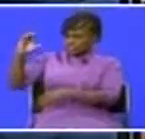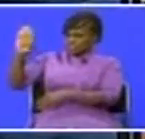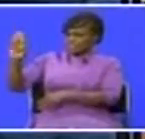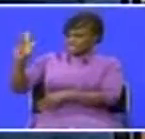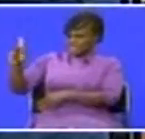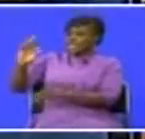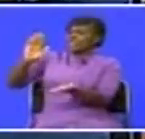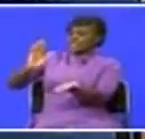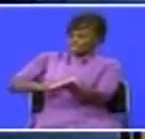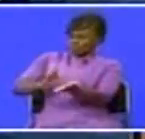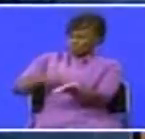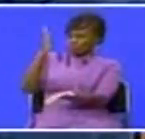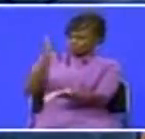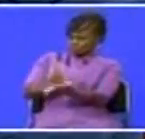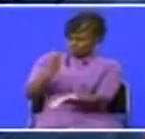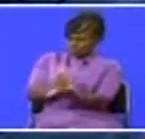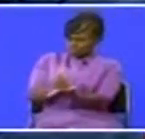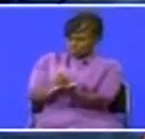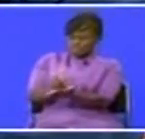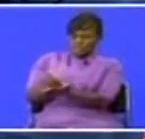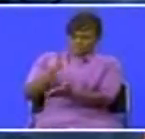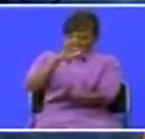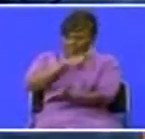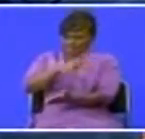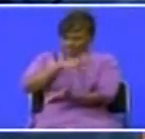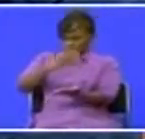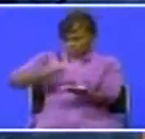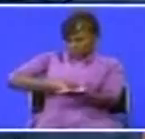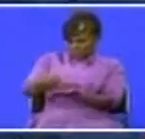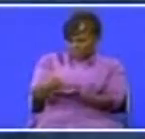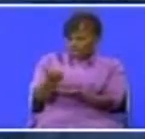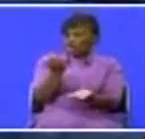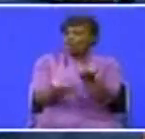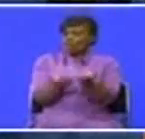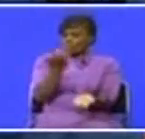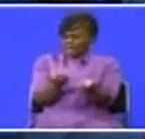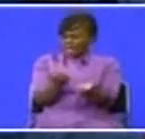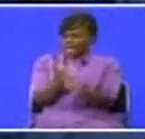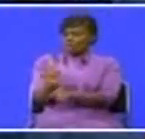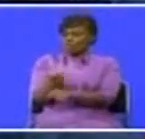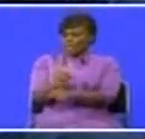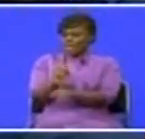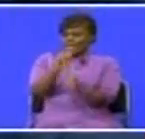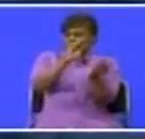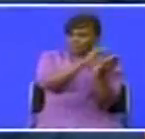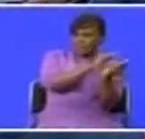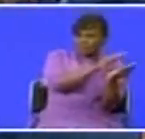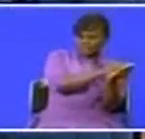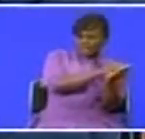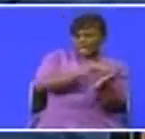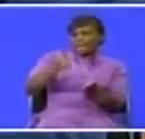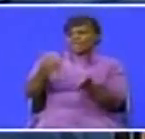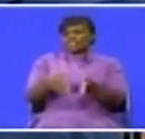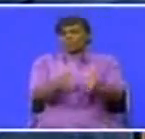appropriate recommendations. So these are some of the benefits of receivership compared to when a bank opts to take another